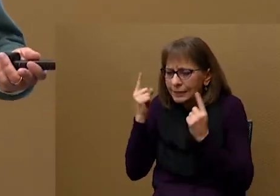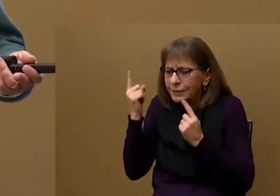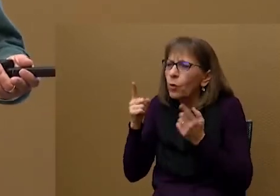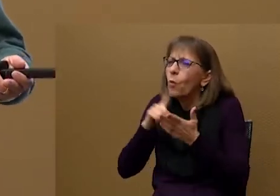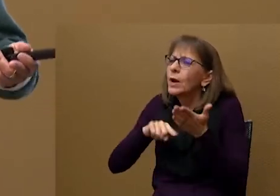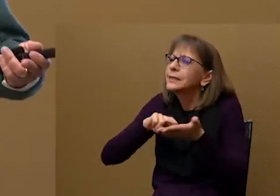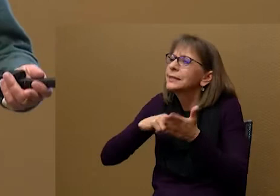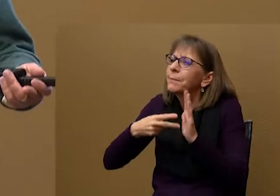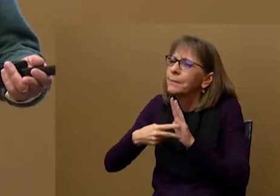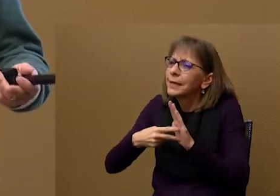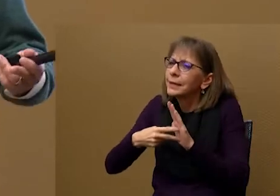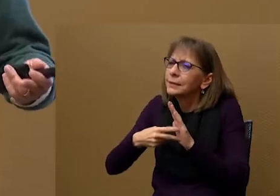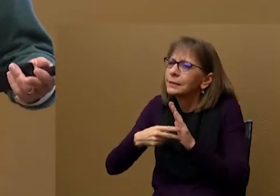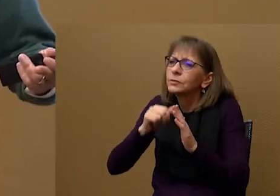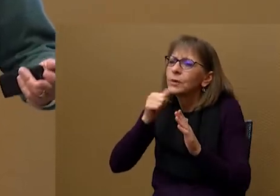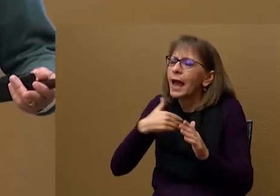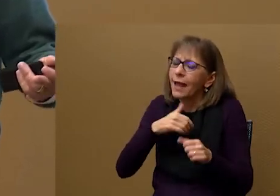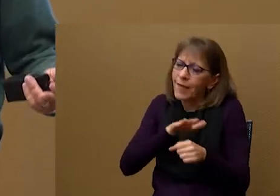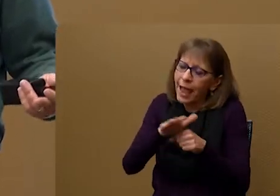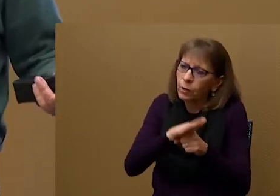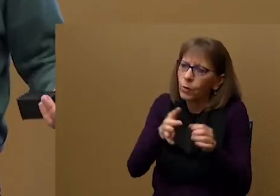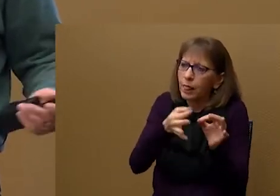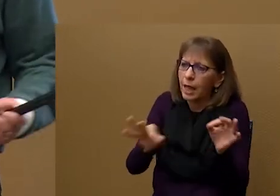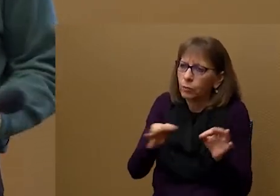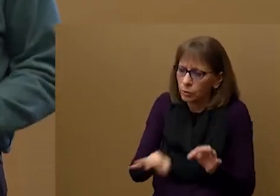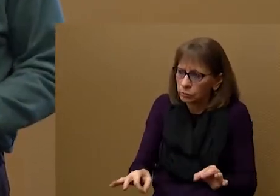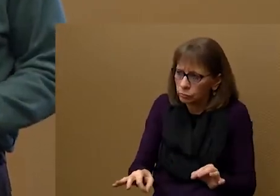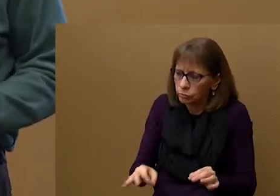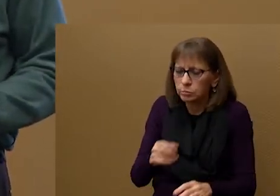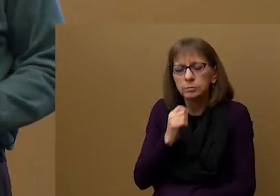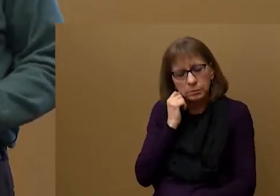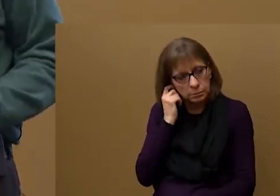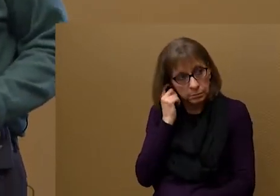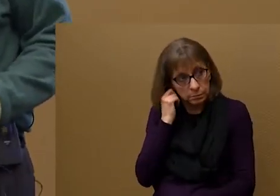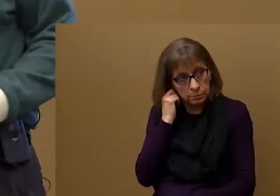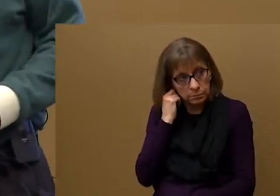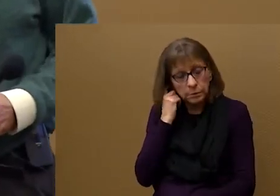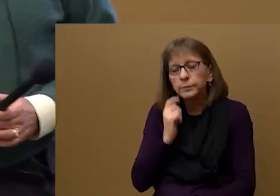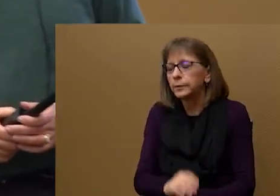where's the consideration of what it means to not have adequately developed language skills?